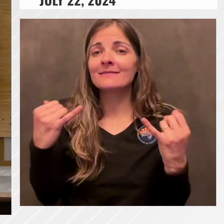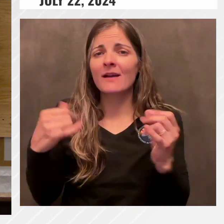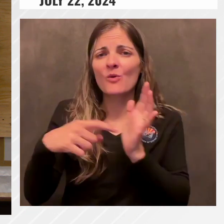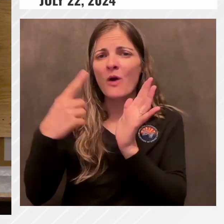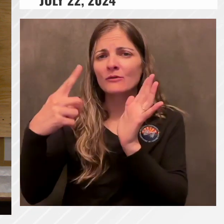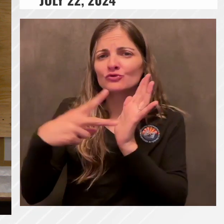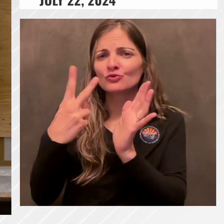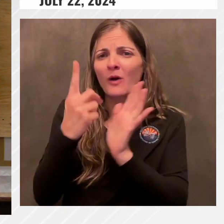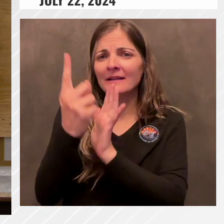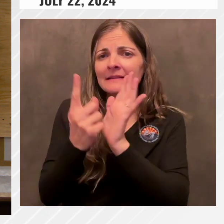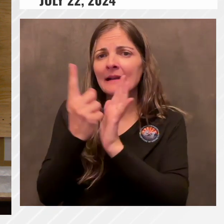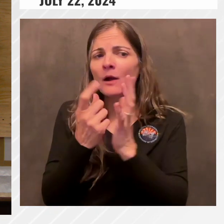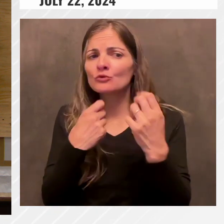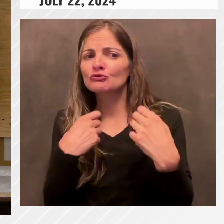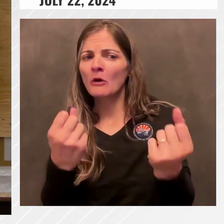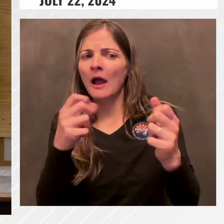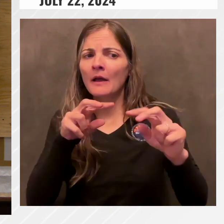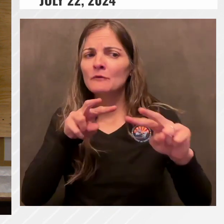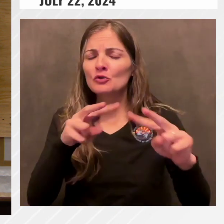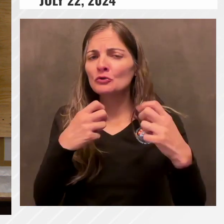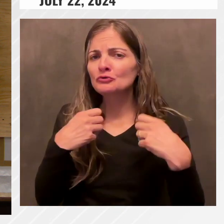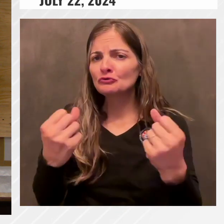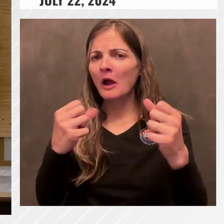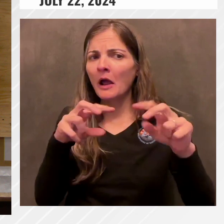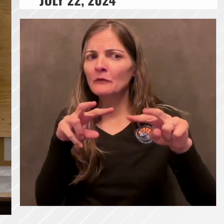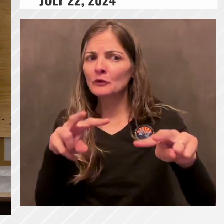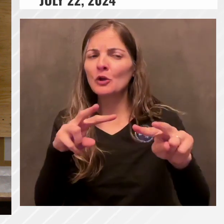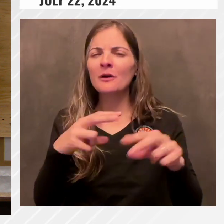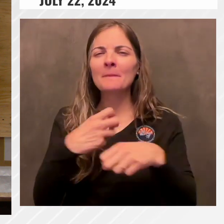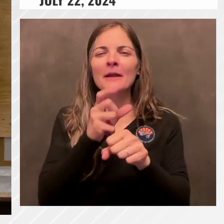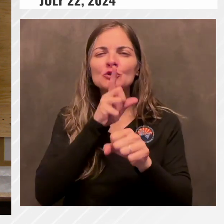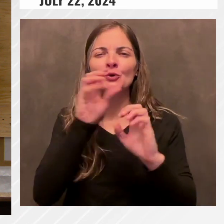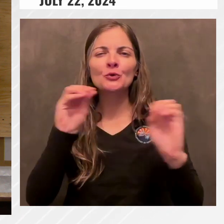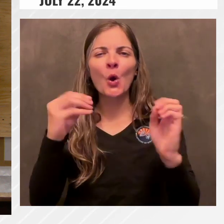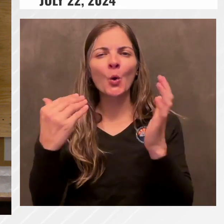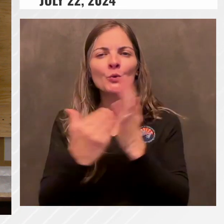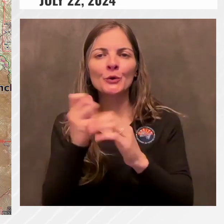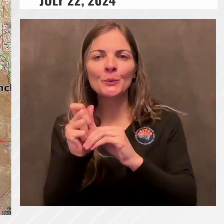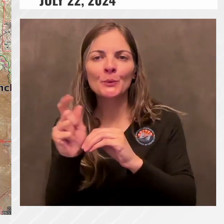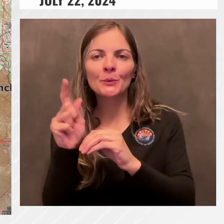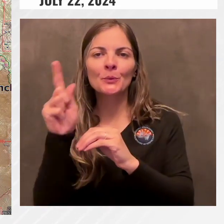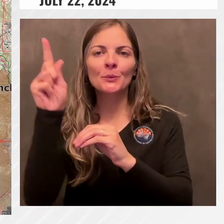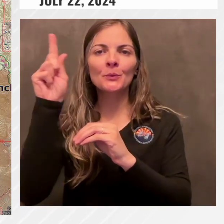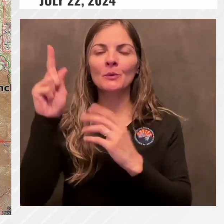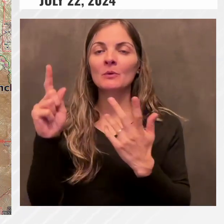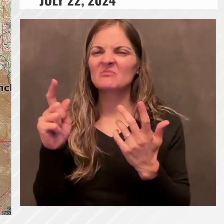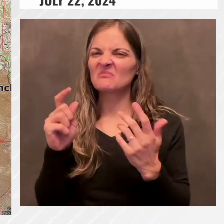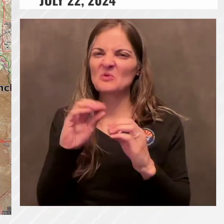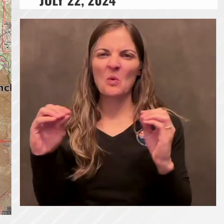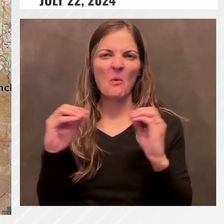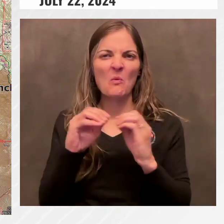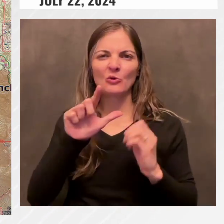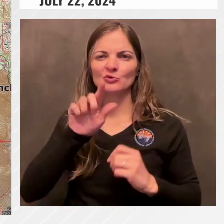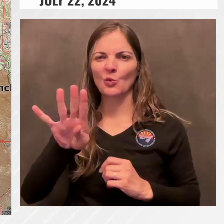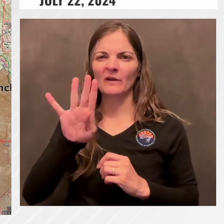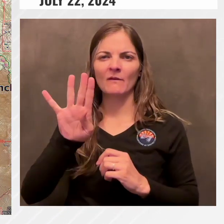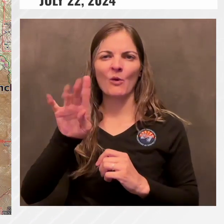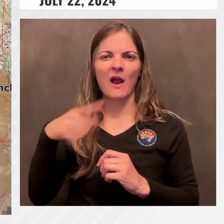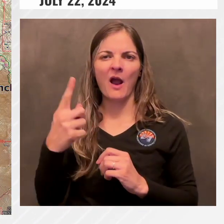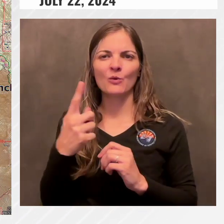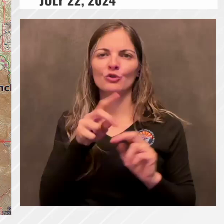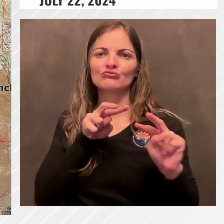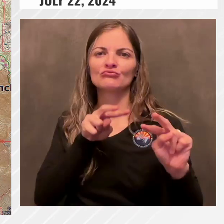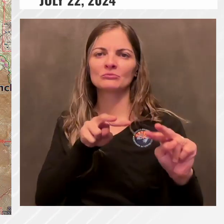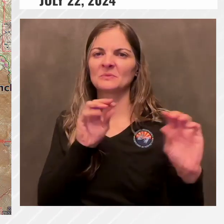smokes have popped up, but it doesn't require 24-hour personnel on it. As we move up to up the 01